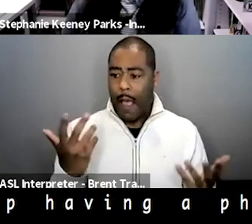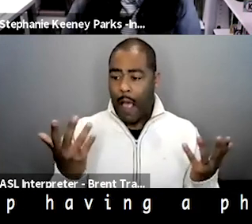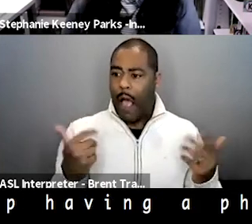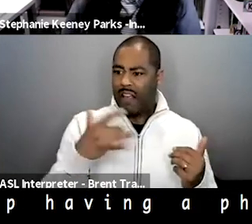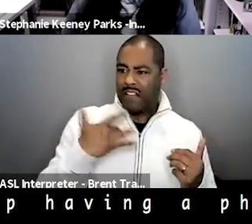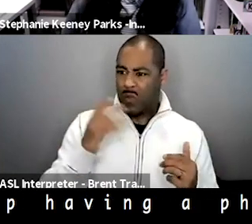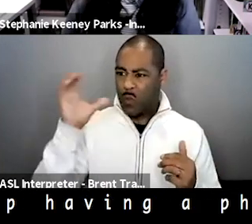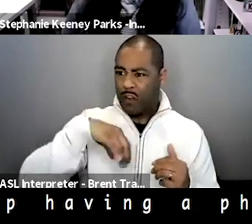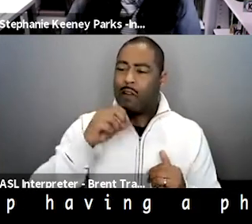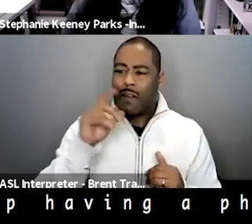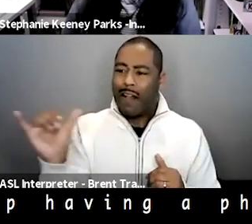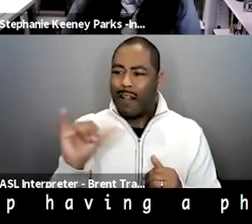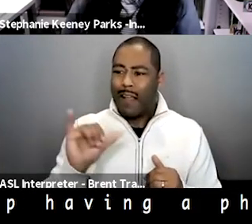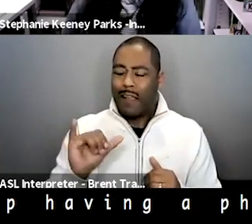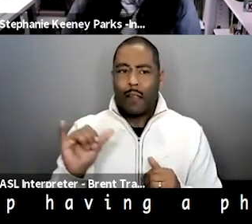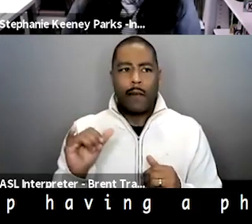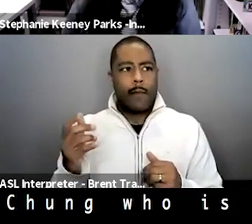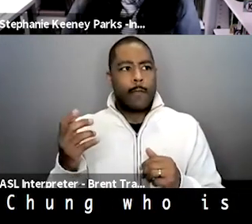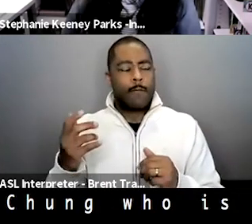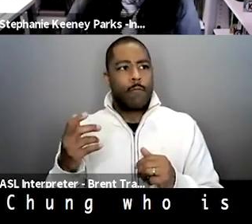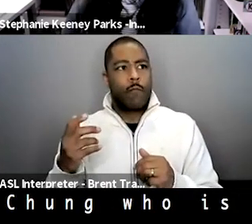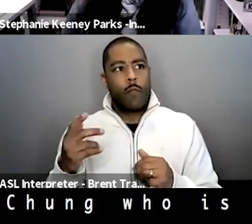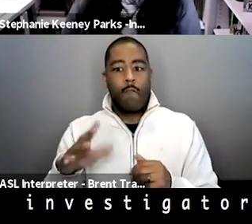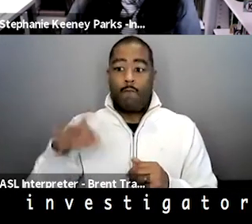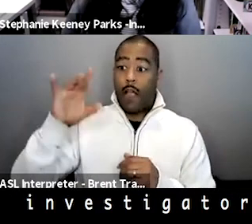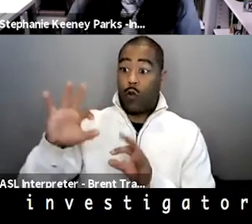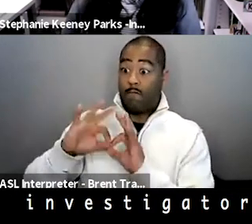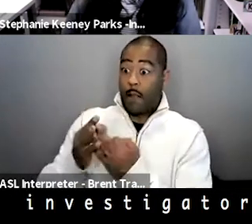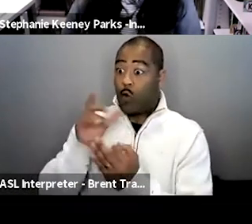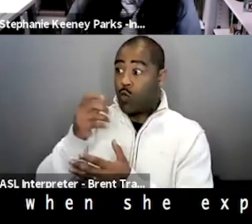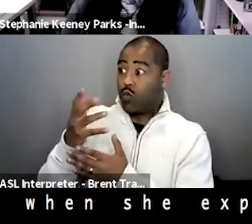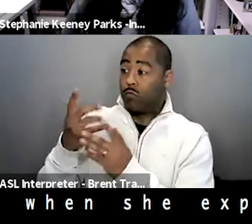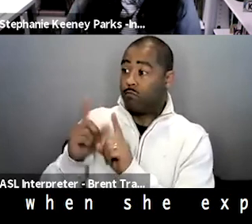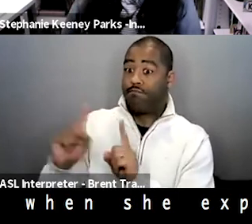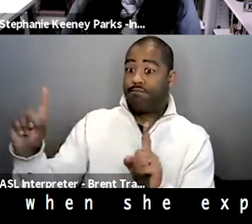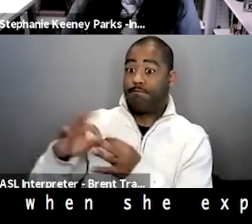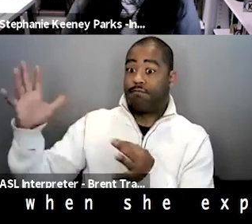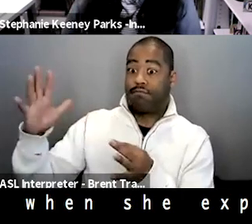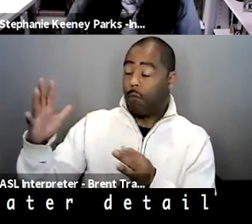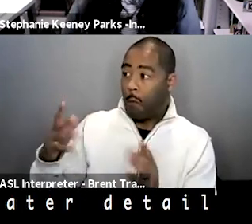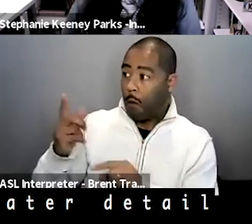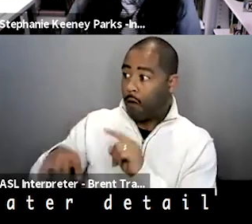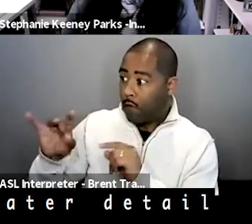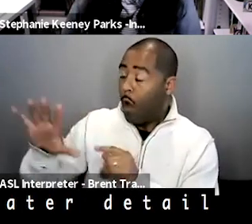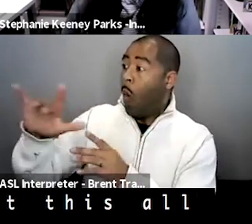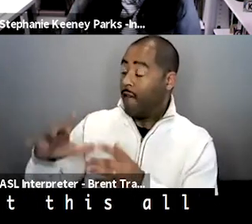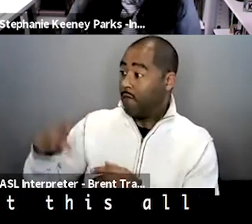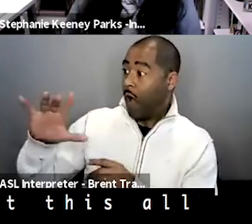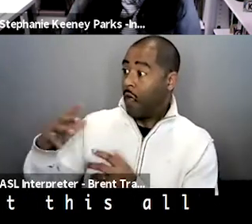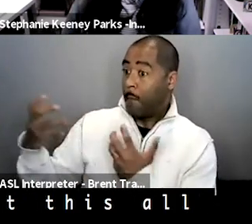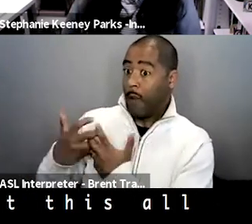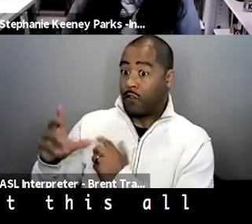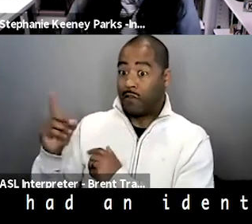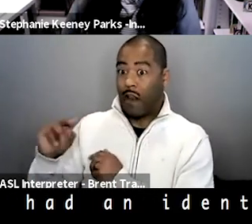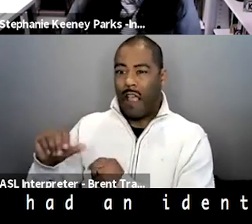thing to get in the email like that. So then I wound up having a phone call with Dr. Wendy Chung, who's the principal investigator of SPARC.